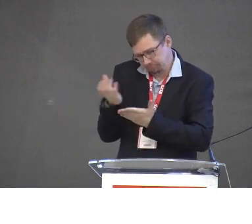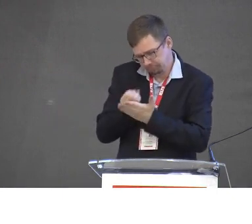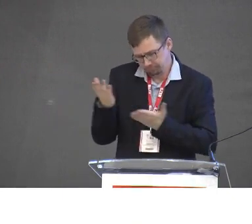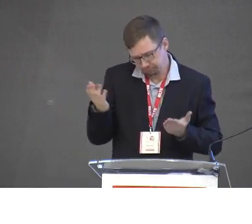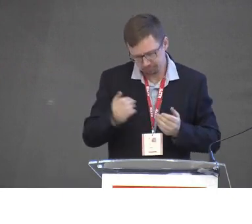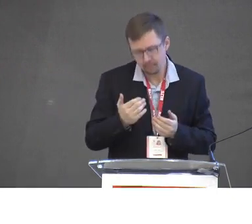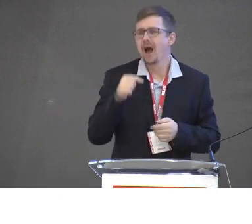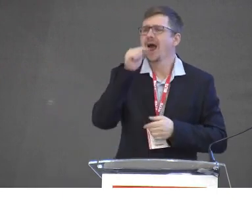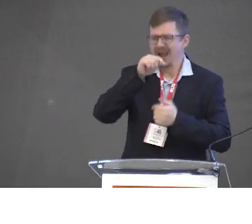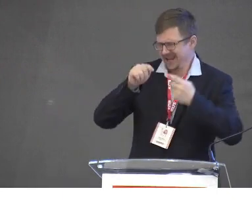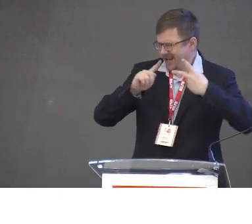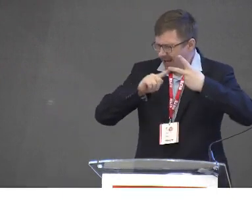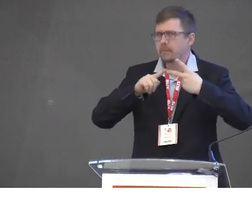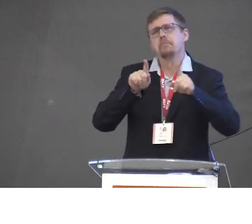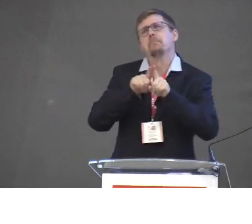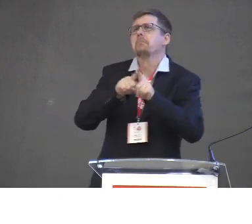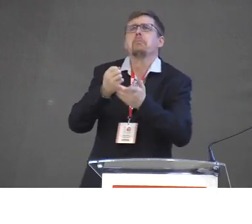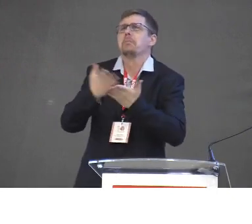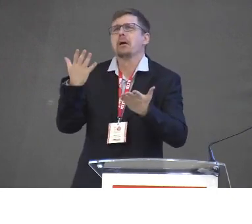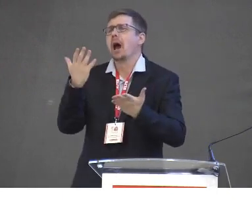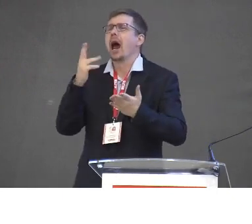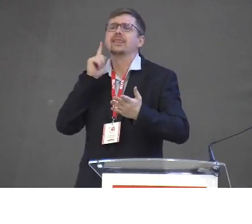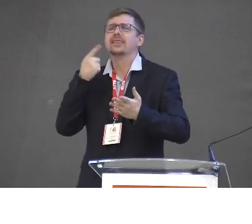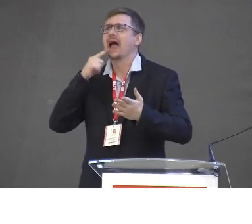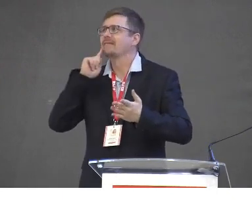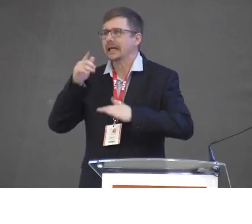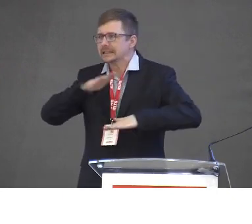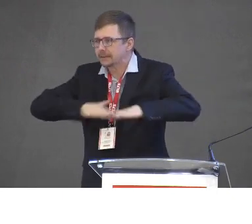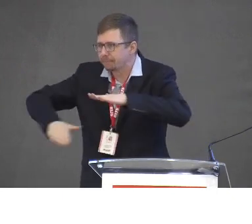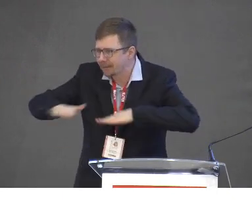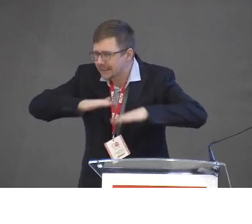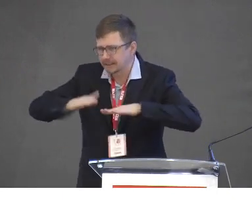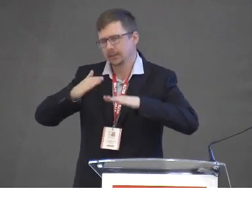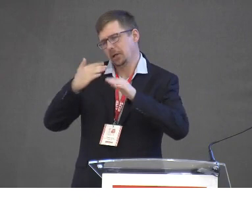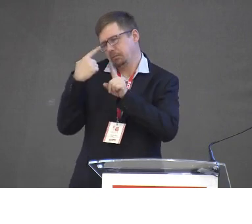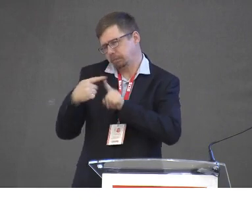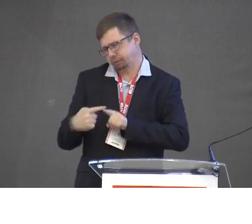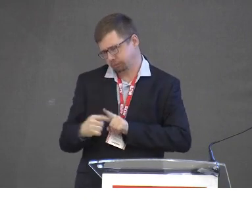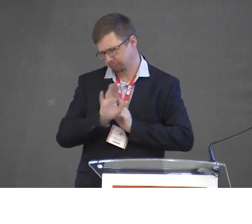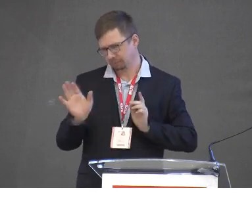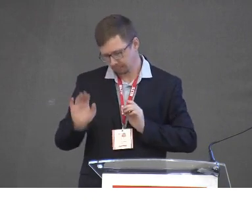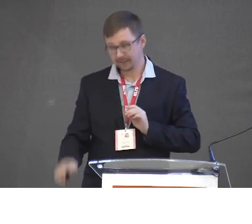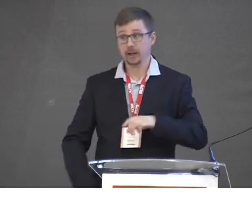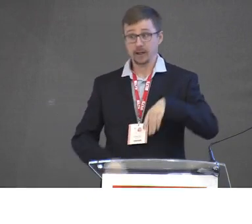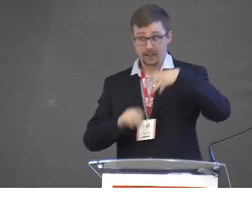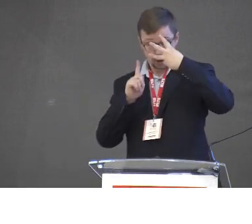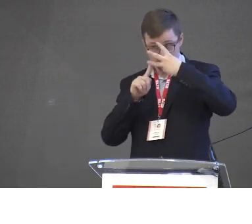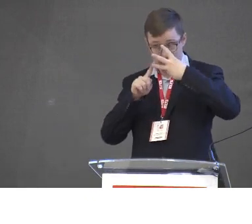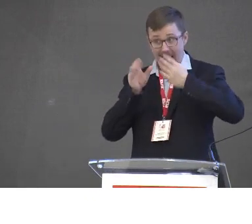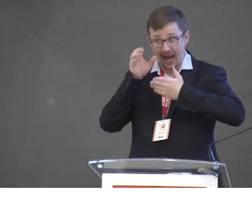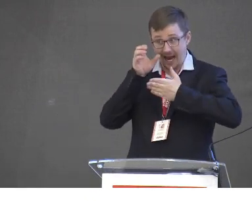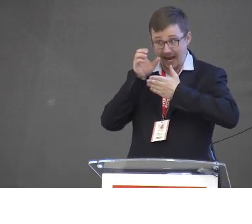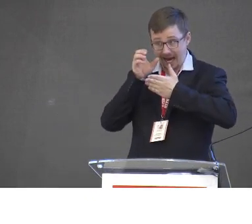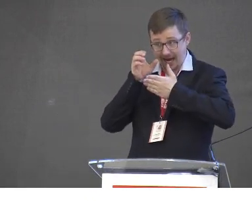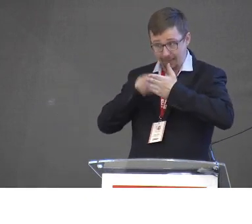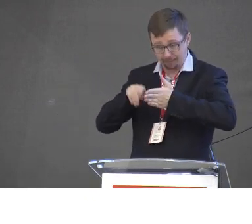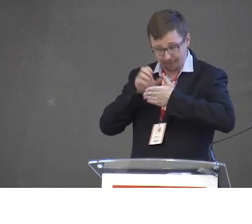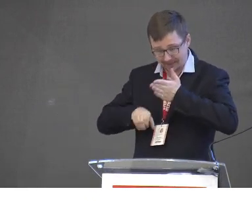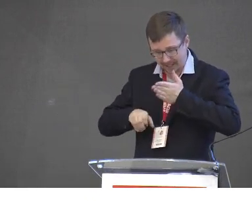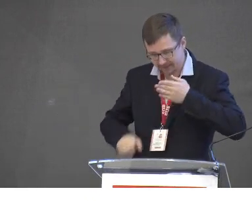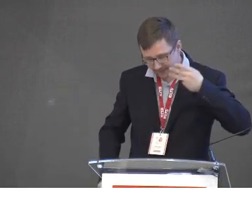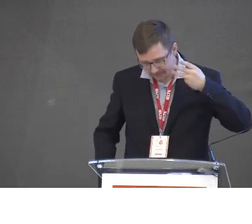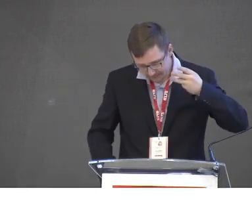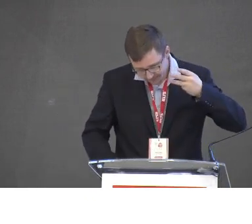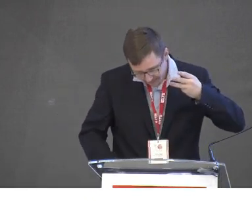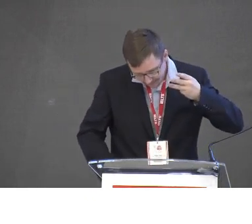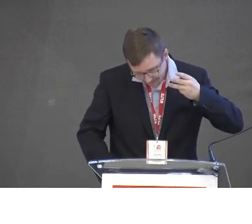the teaching, well, chapter 2 provides some basic information that the teachers need to